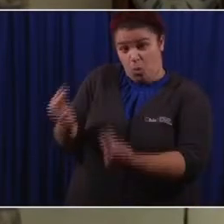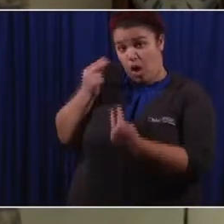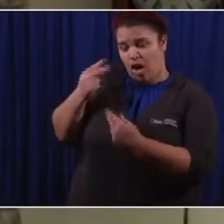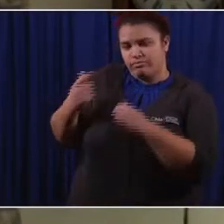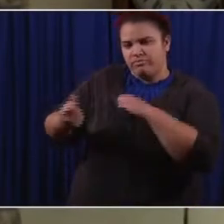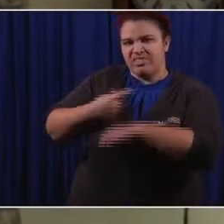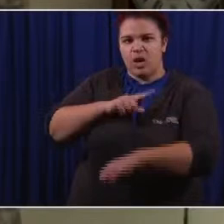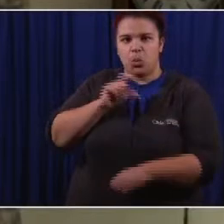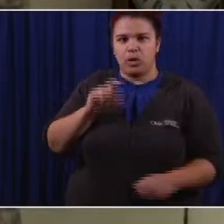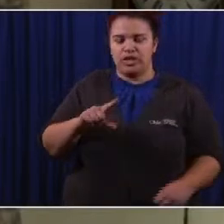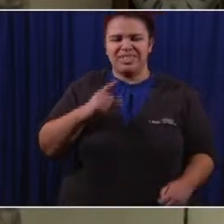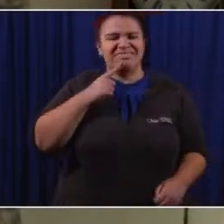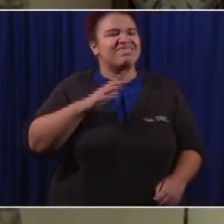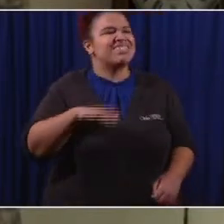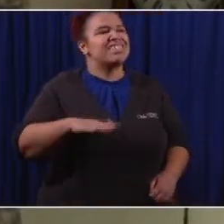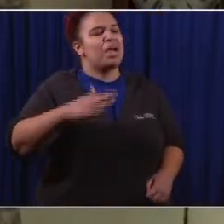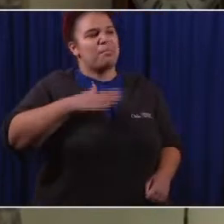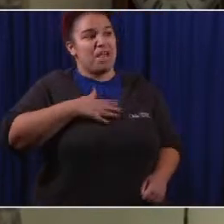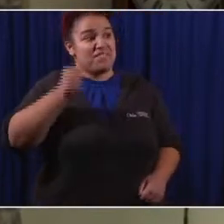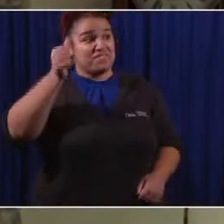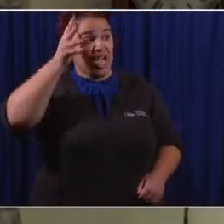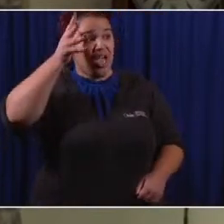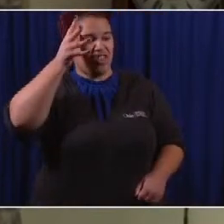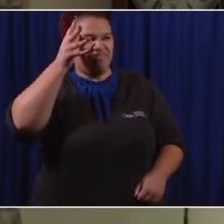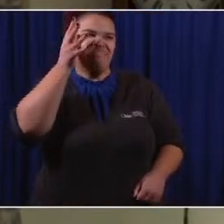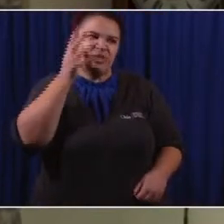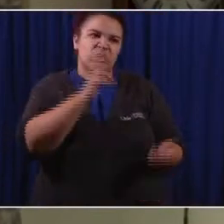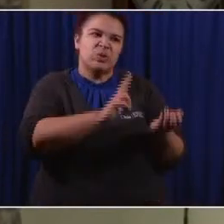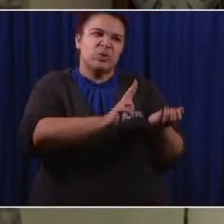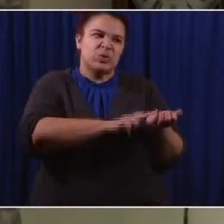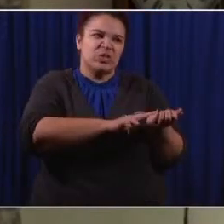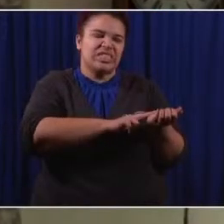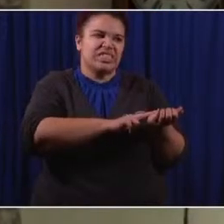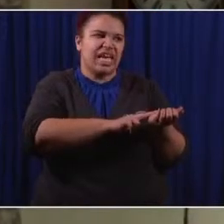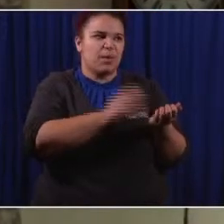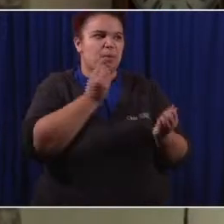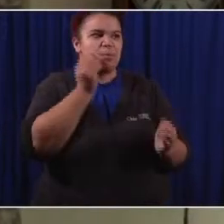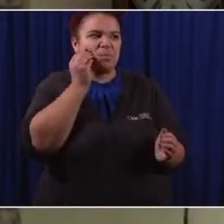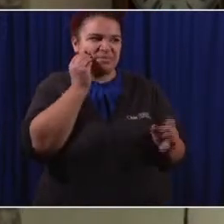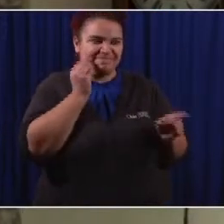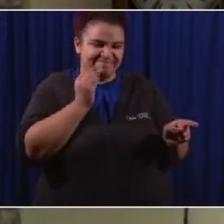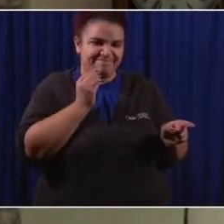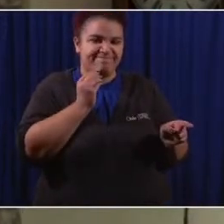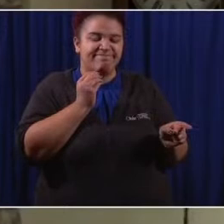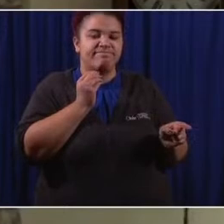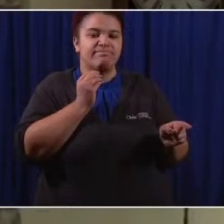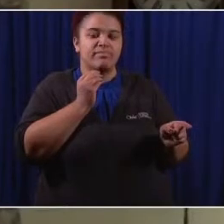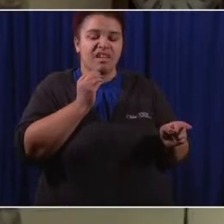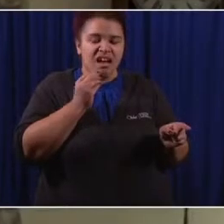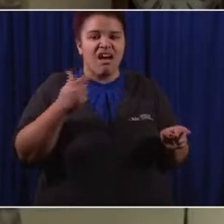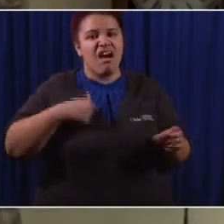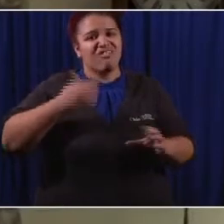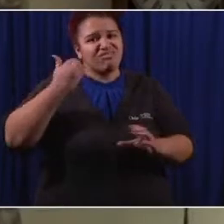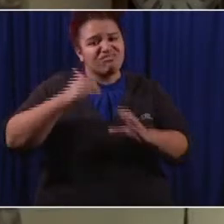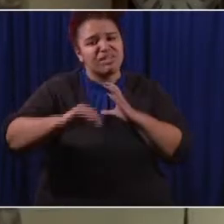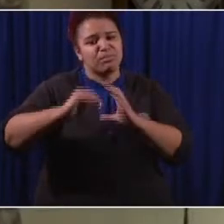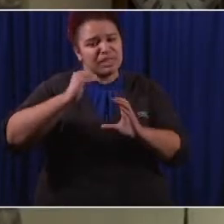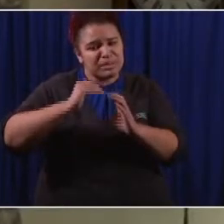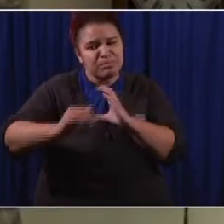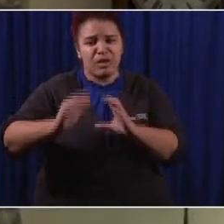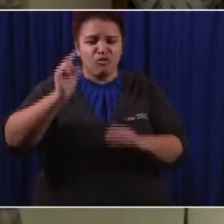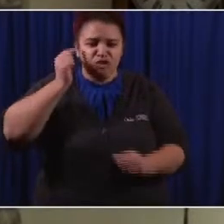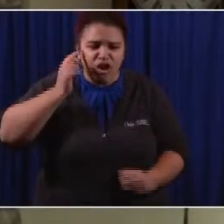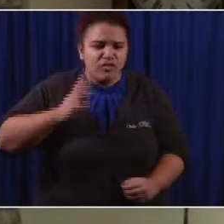This viewer says her father is in a nursing facility and that she's sent countless emails to your office and other state